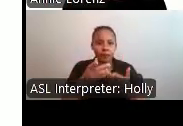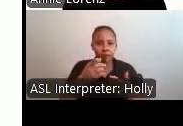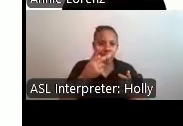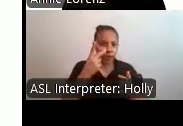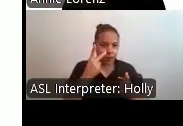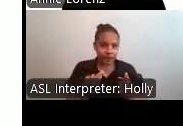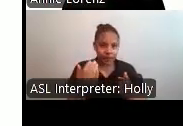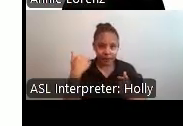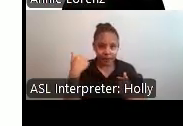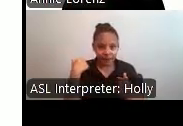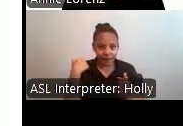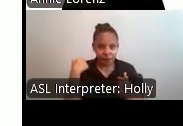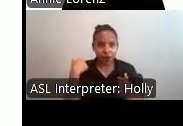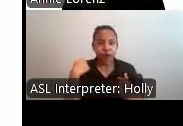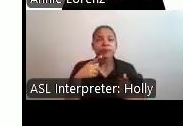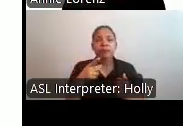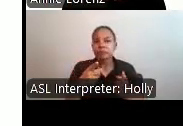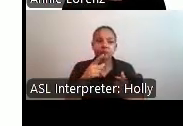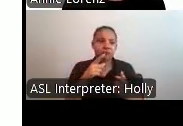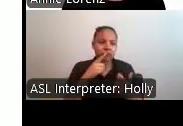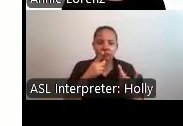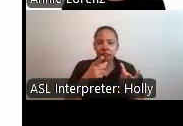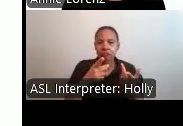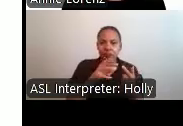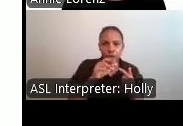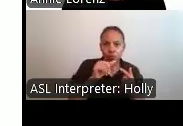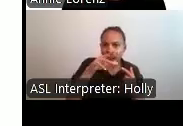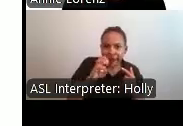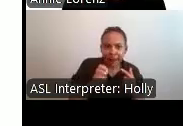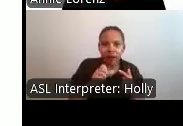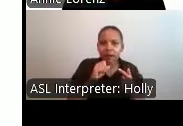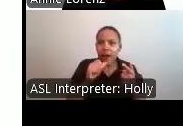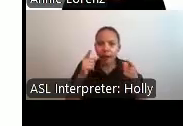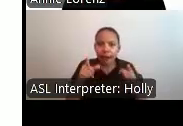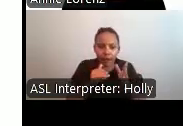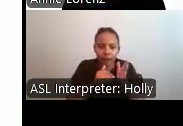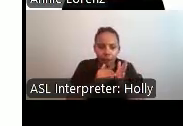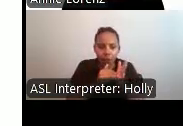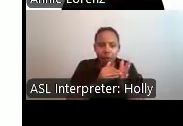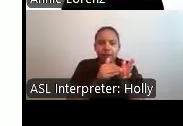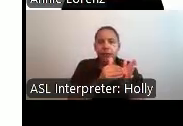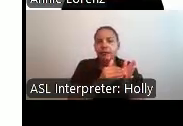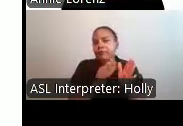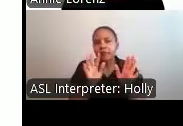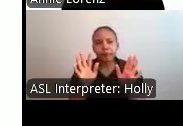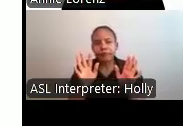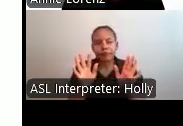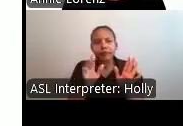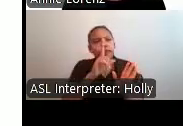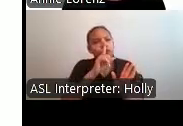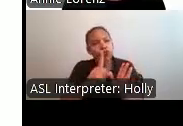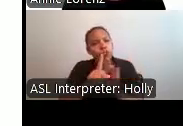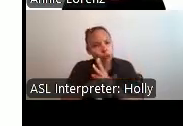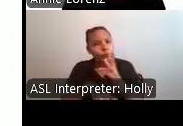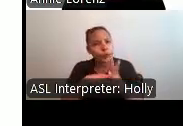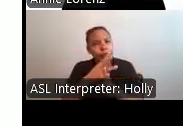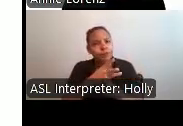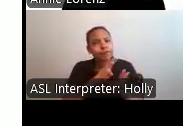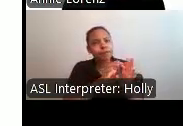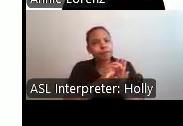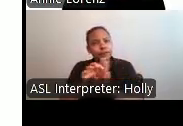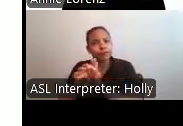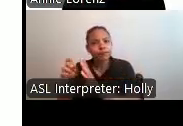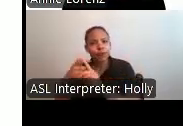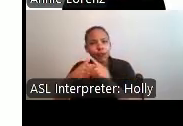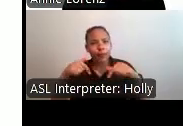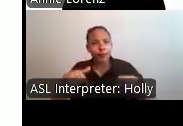interactions. These aren't rare or extreme scenarios. These are realistic, relatable examples from the field.